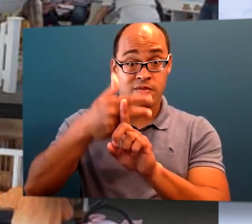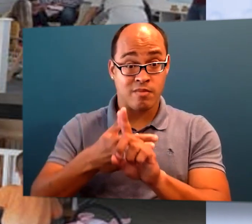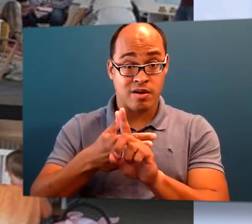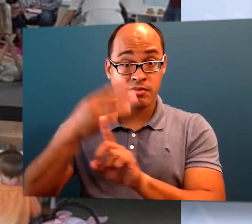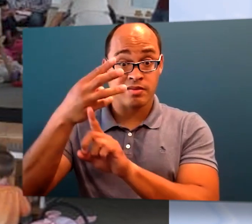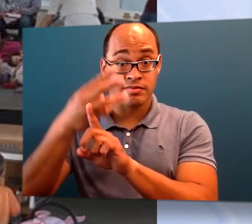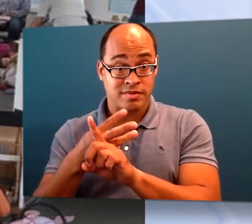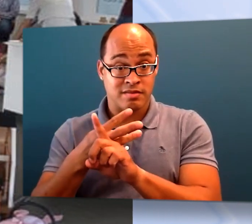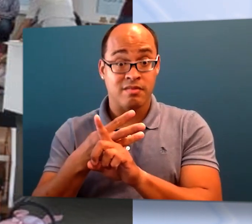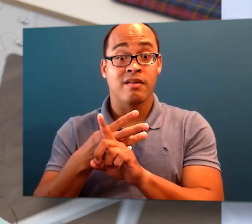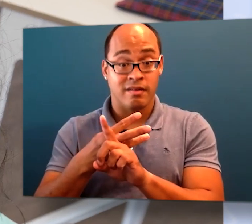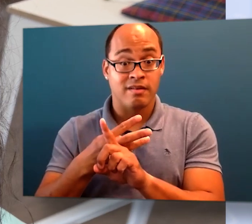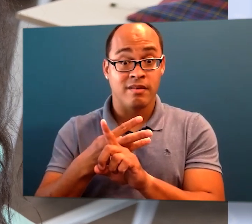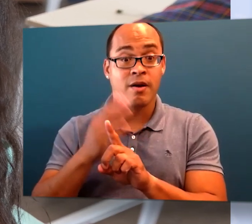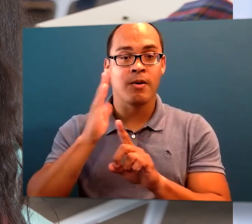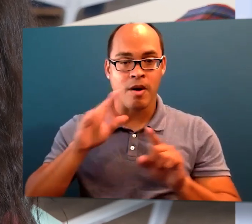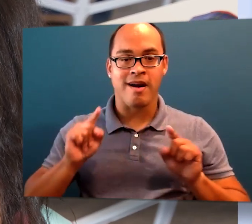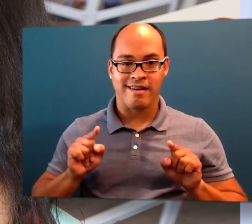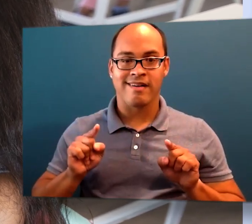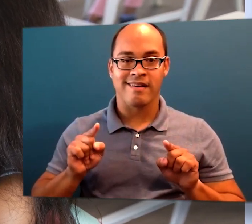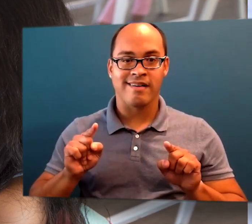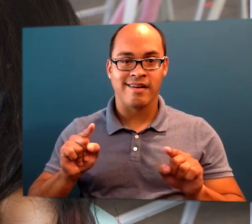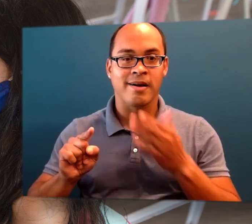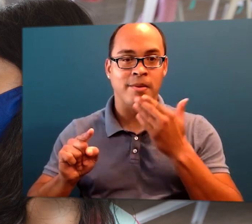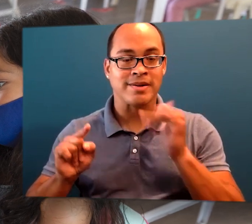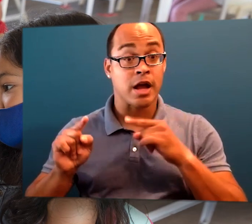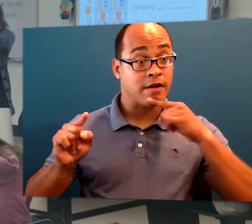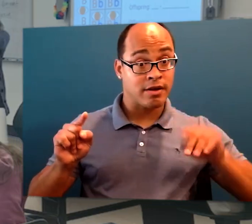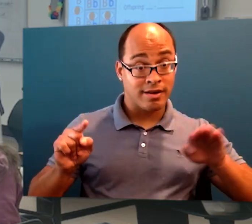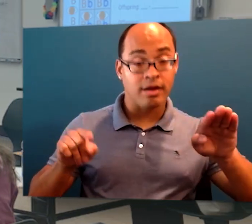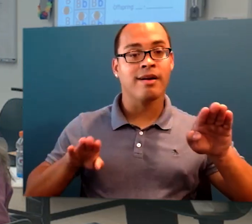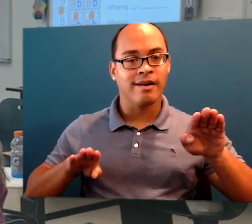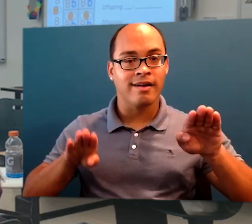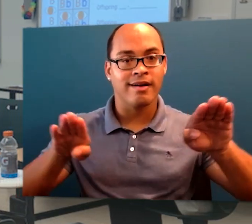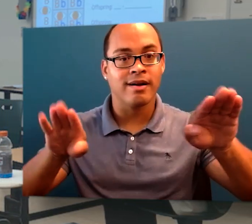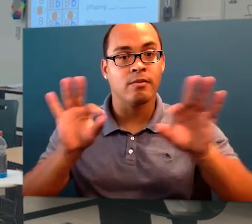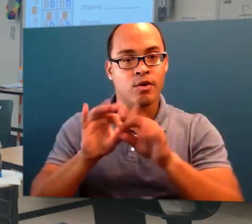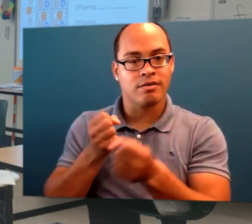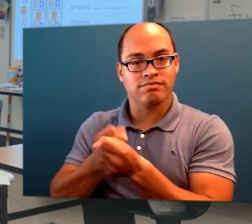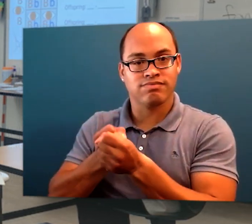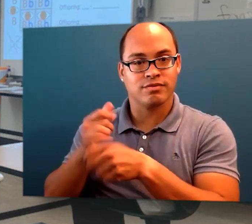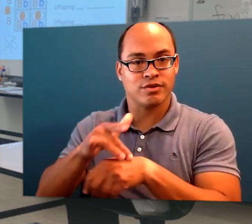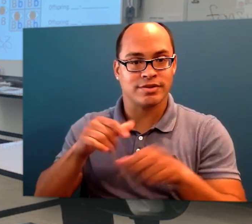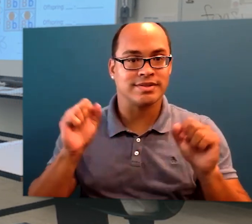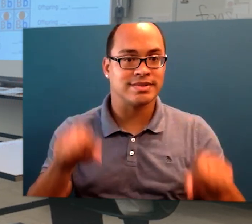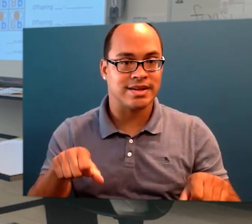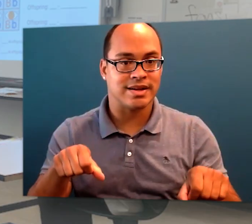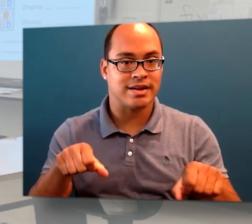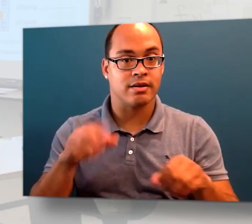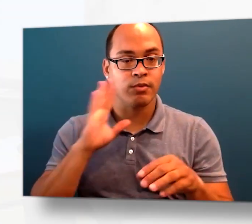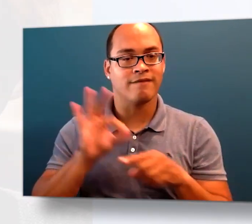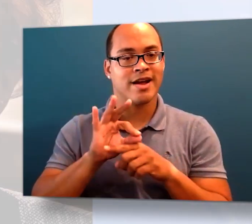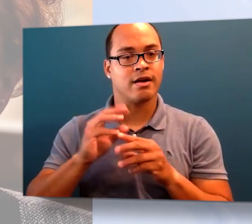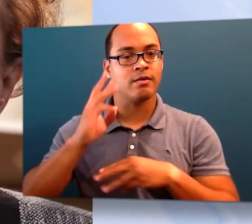reach school age, a good proportion of these children are functioning similar to their hearing peers.